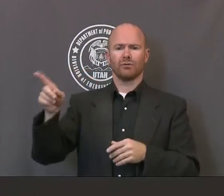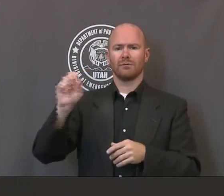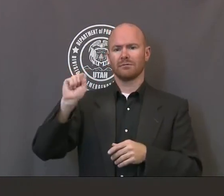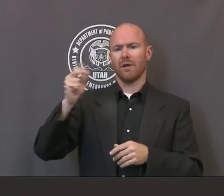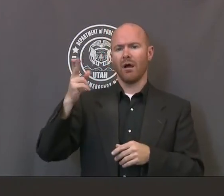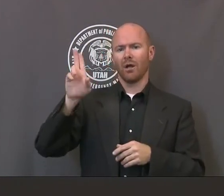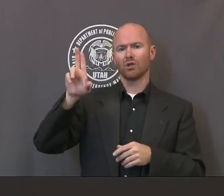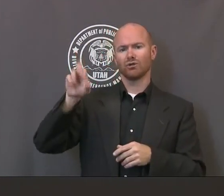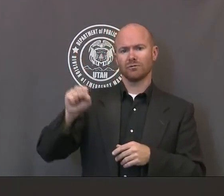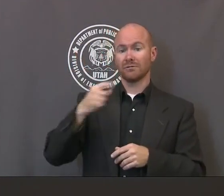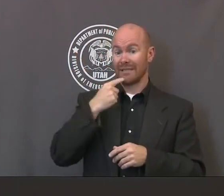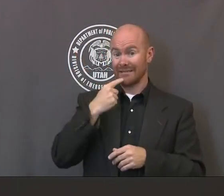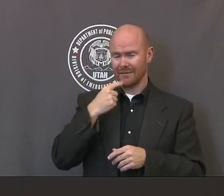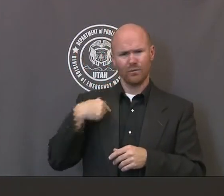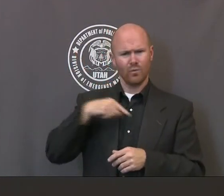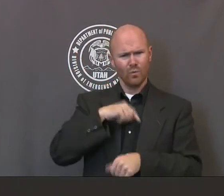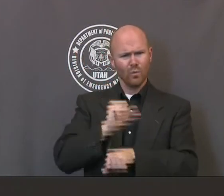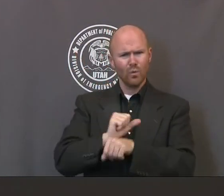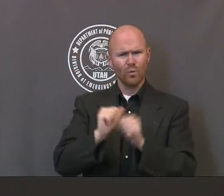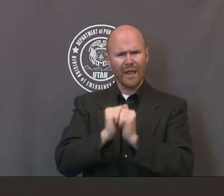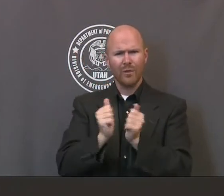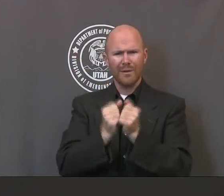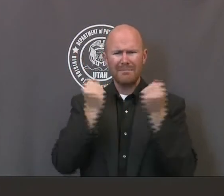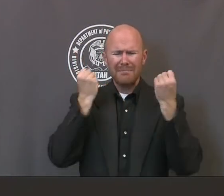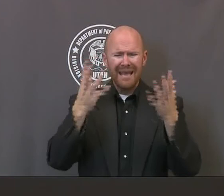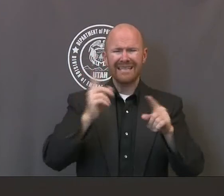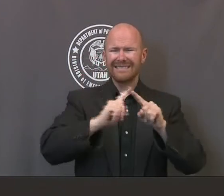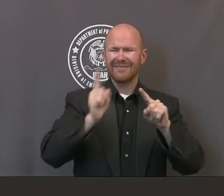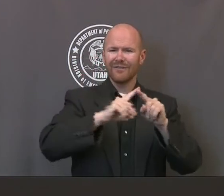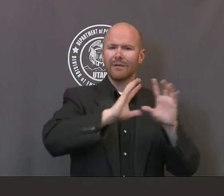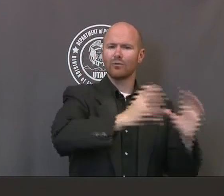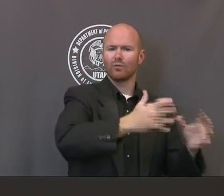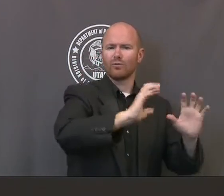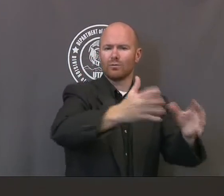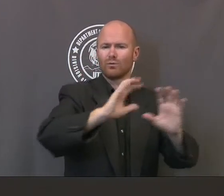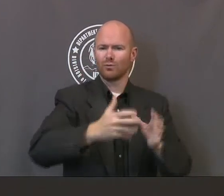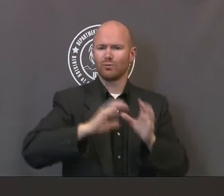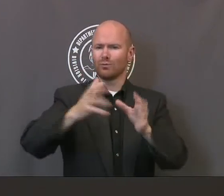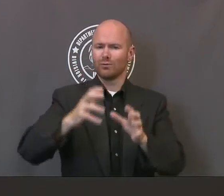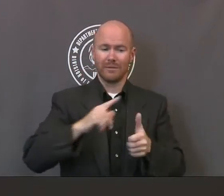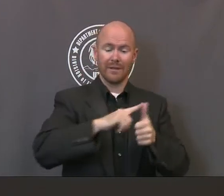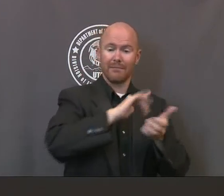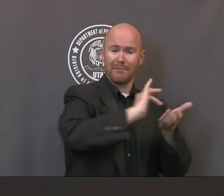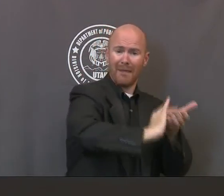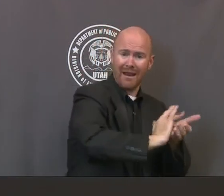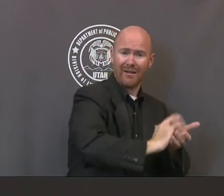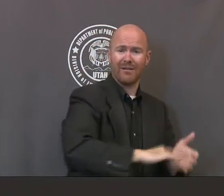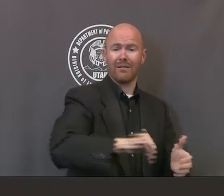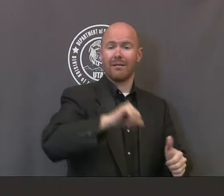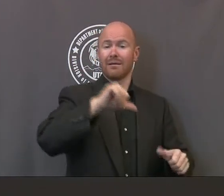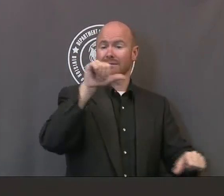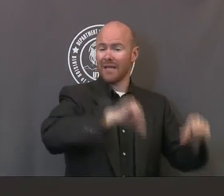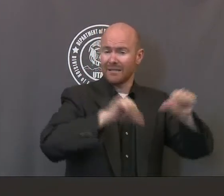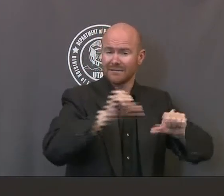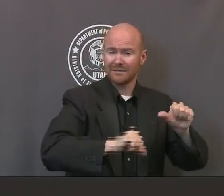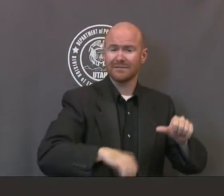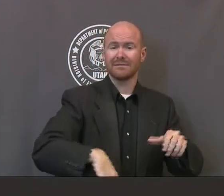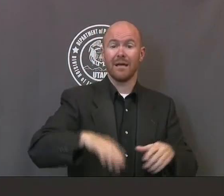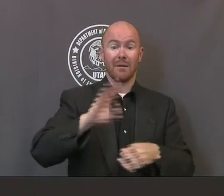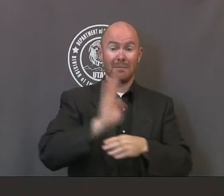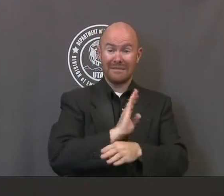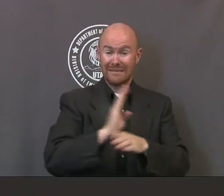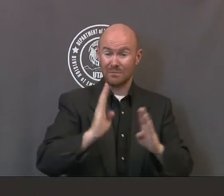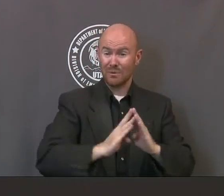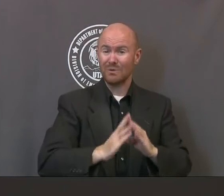been working together with so many different sectors of our society, the medical professionals, the scientists, the business community, our